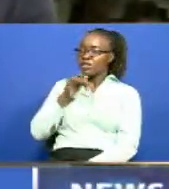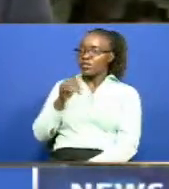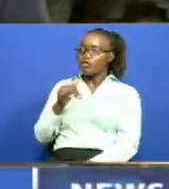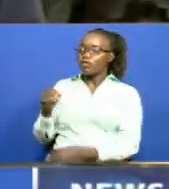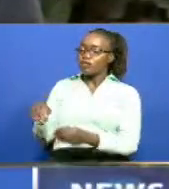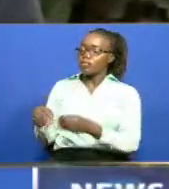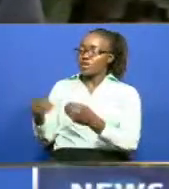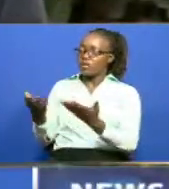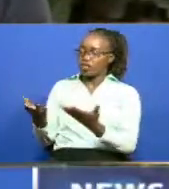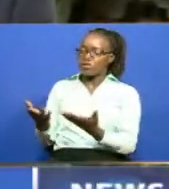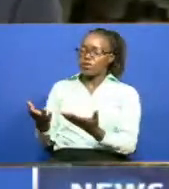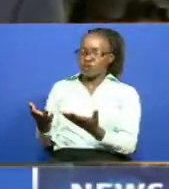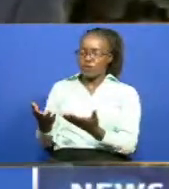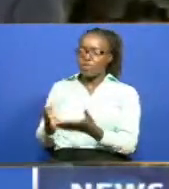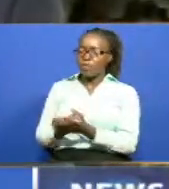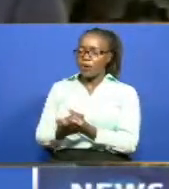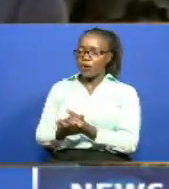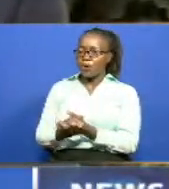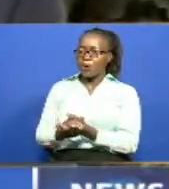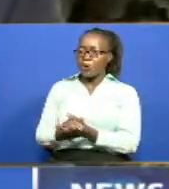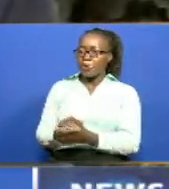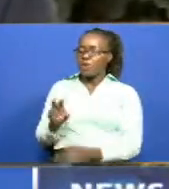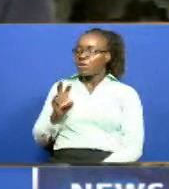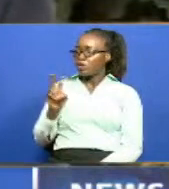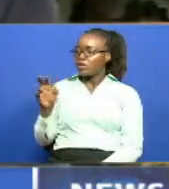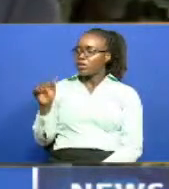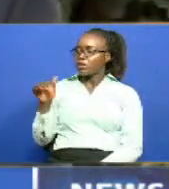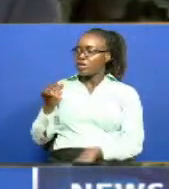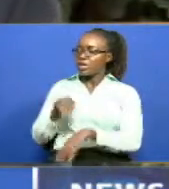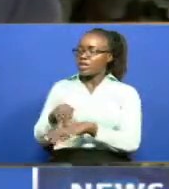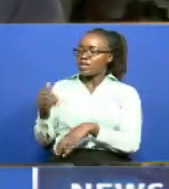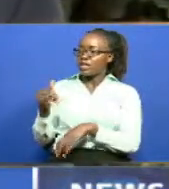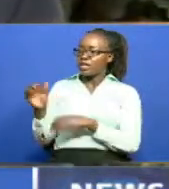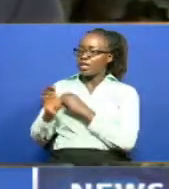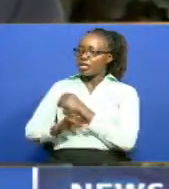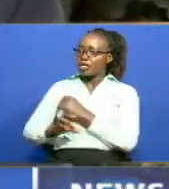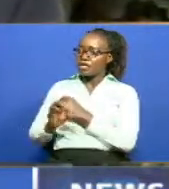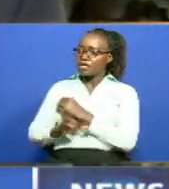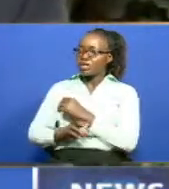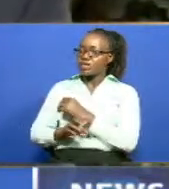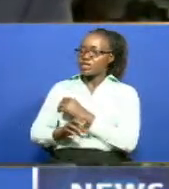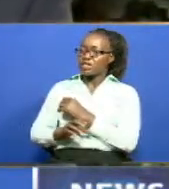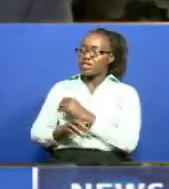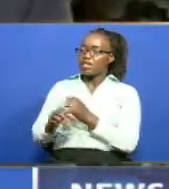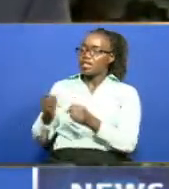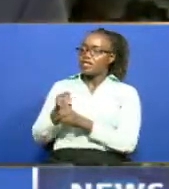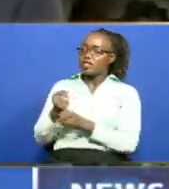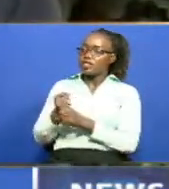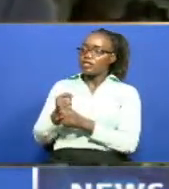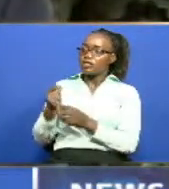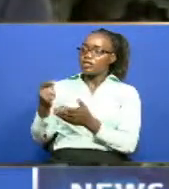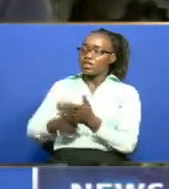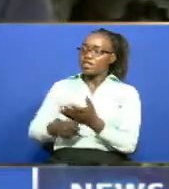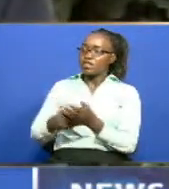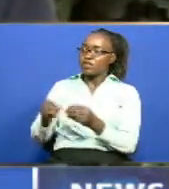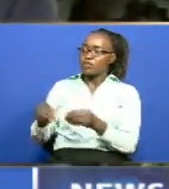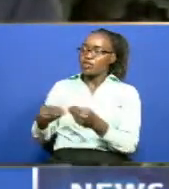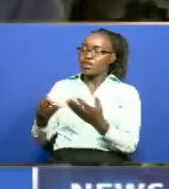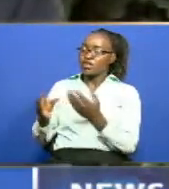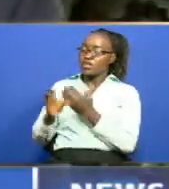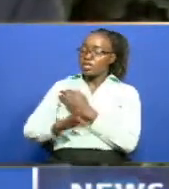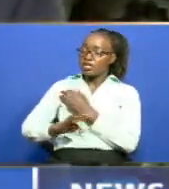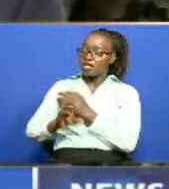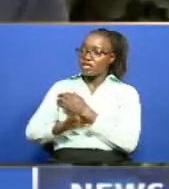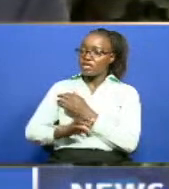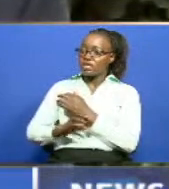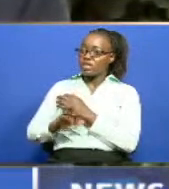production. Yeah. And you look at other countries, what it tends to do is because you're taxing production in the country,